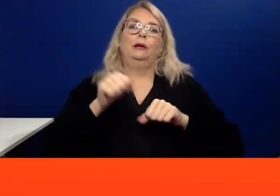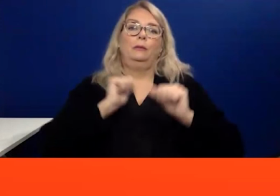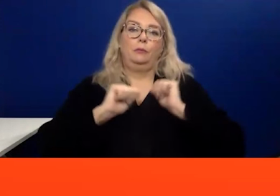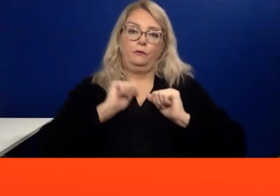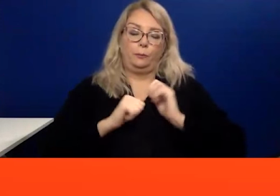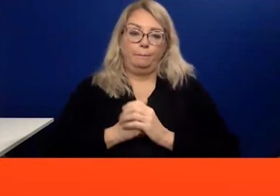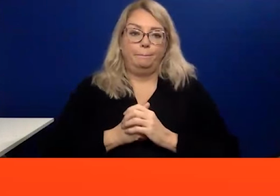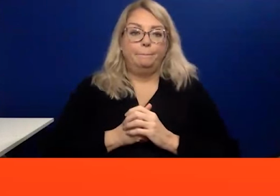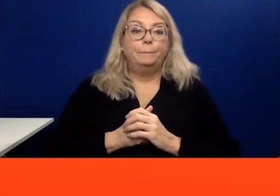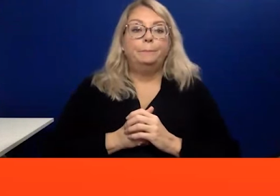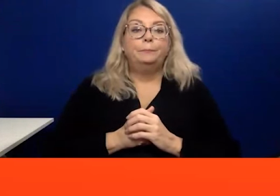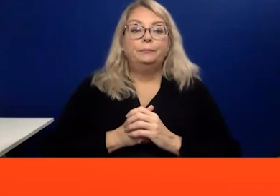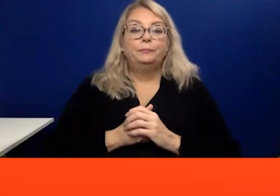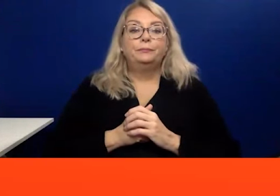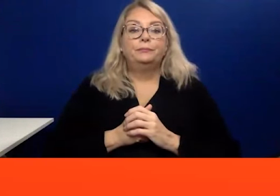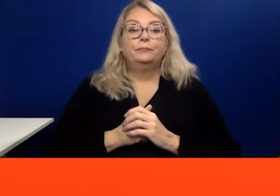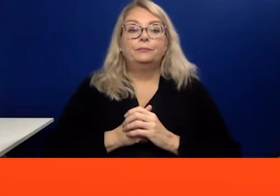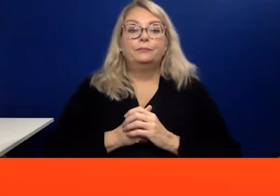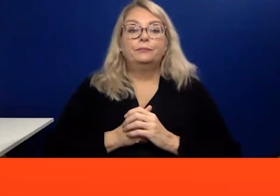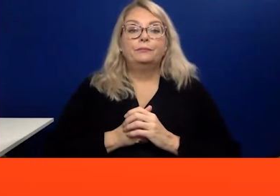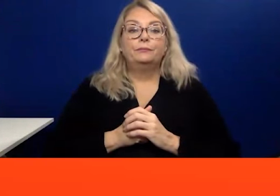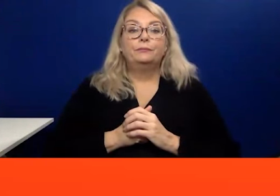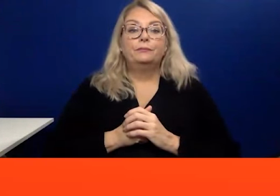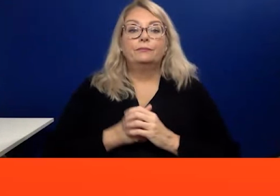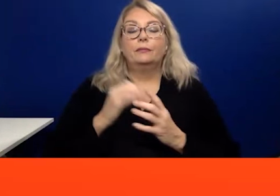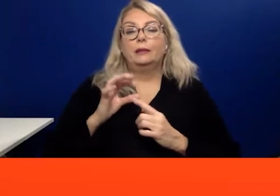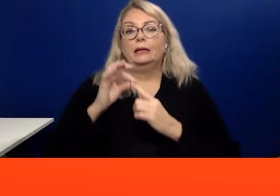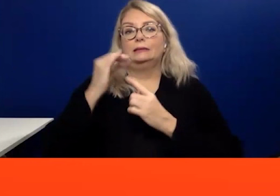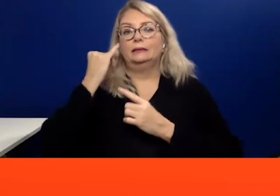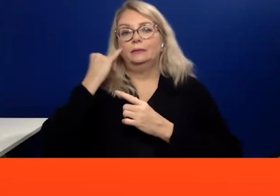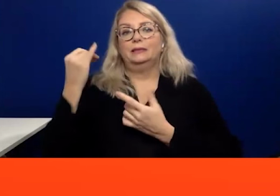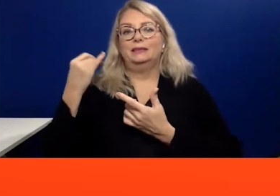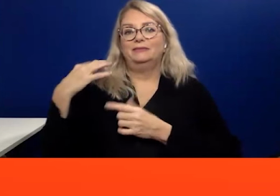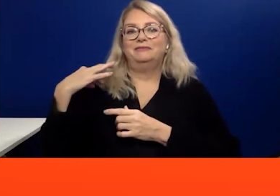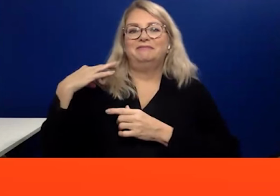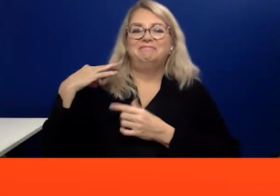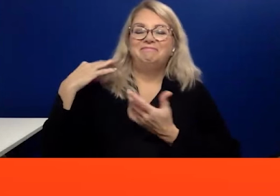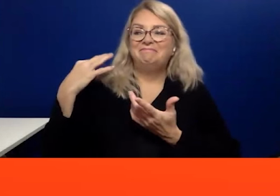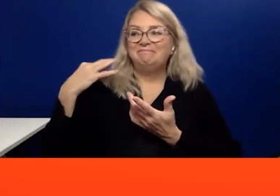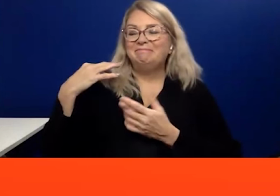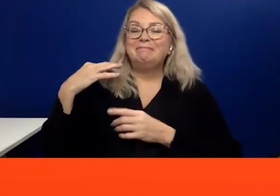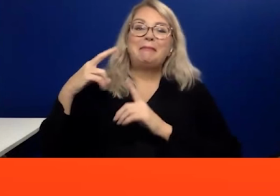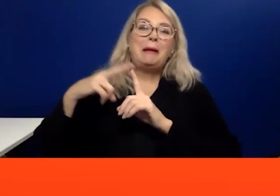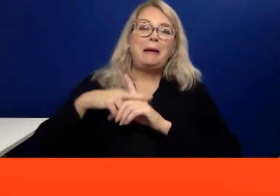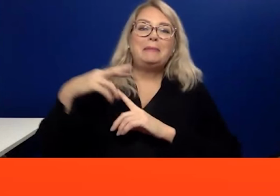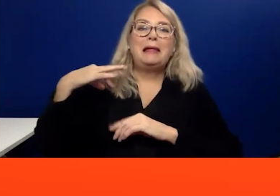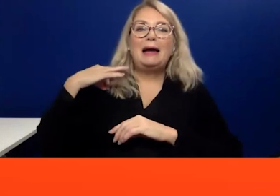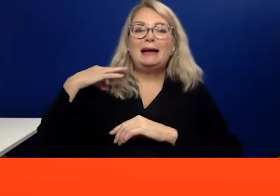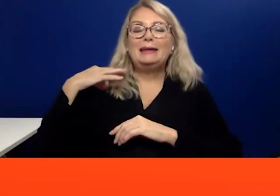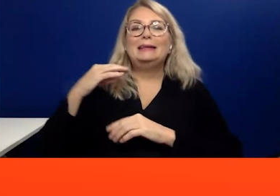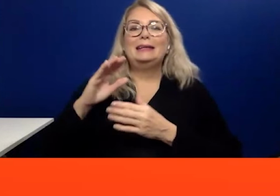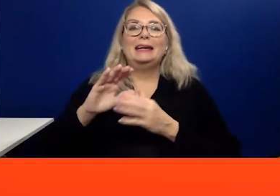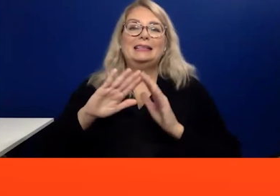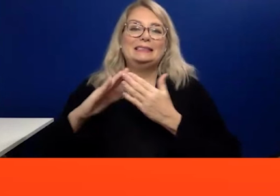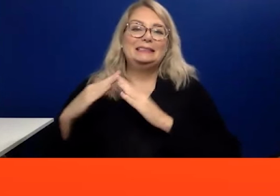Ideally, except if you're applying at a city college, then transcripts matter, don't they? Ideally, the transcript